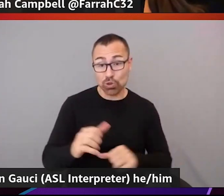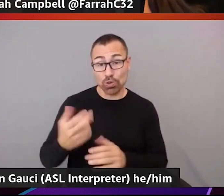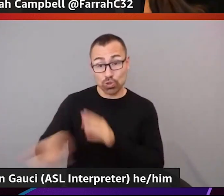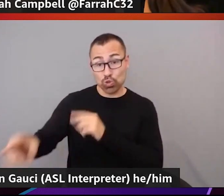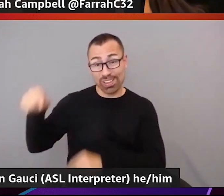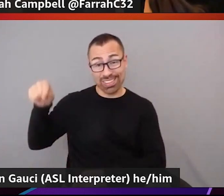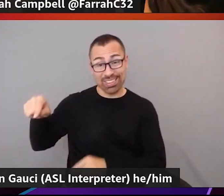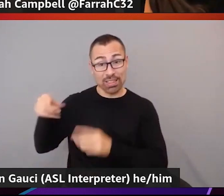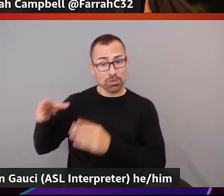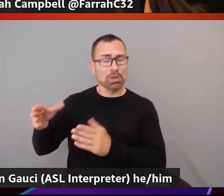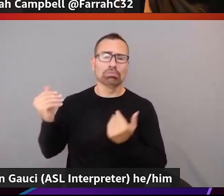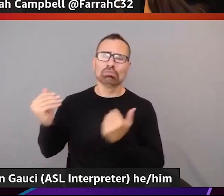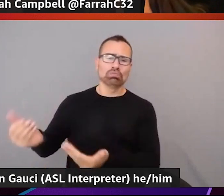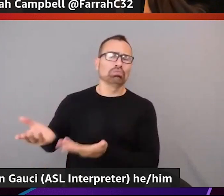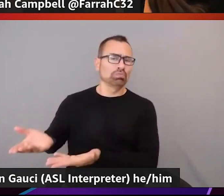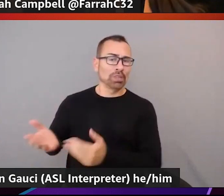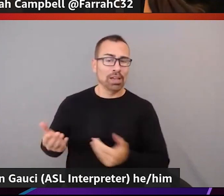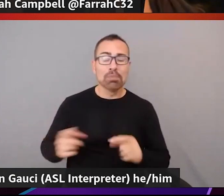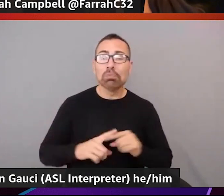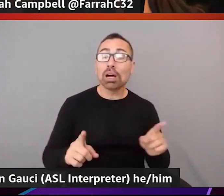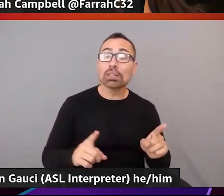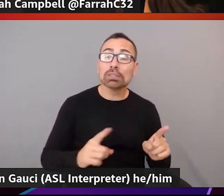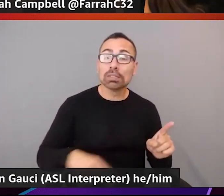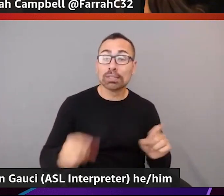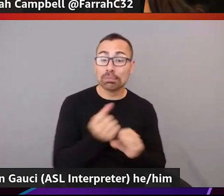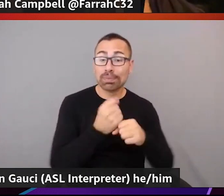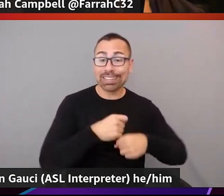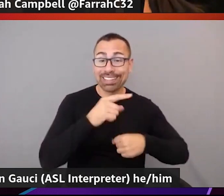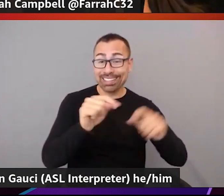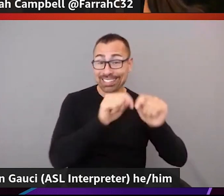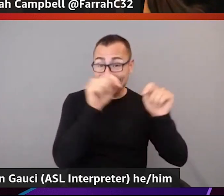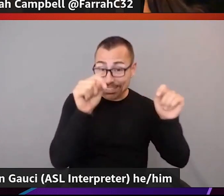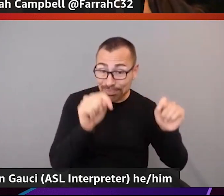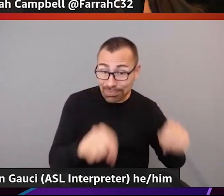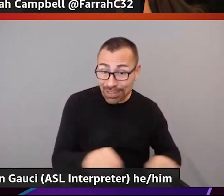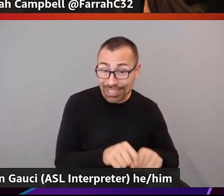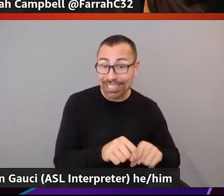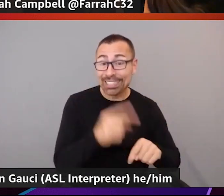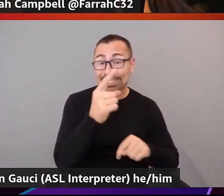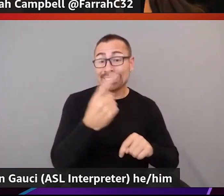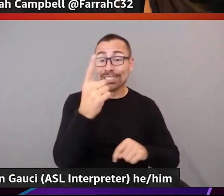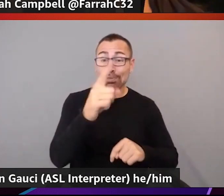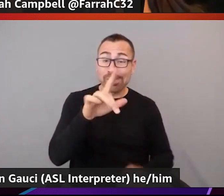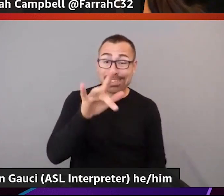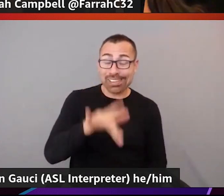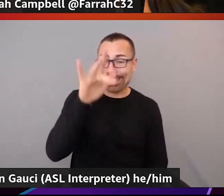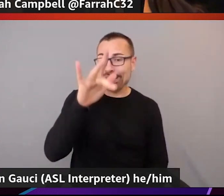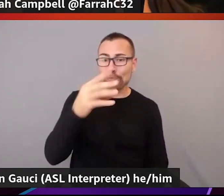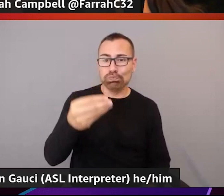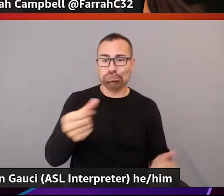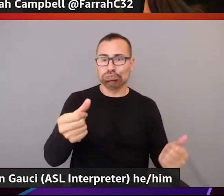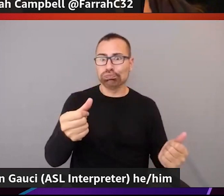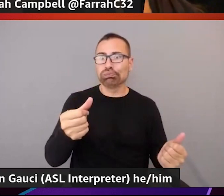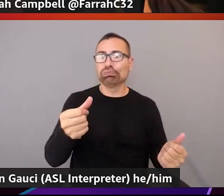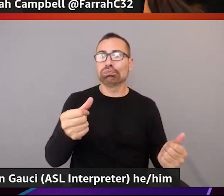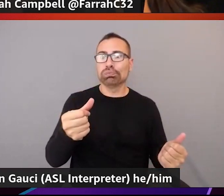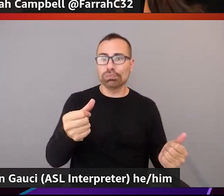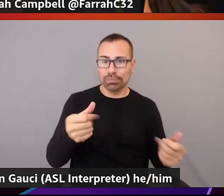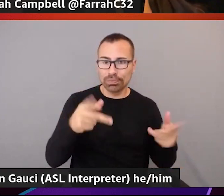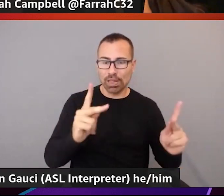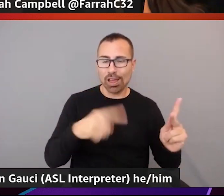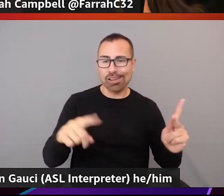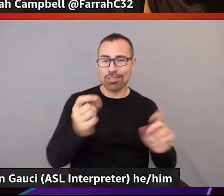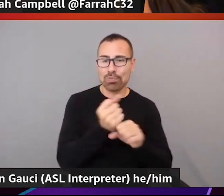right, go that way. But creating these templates and creating these one-click solutions that allow them to create these